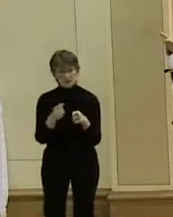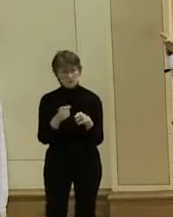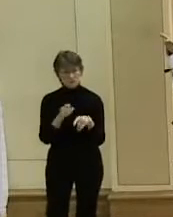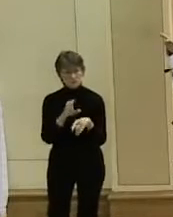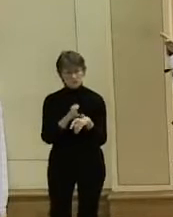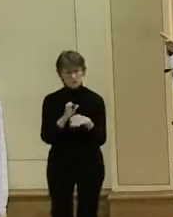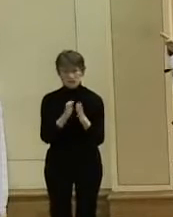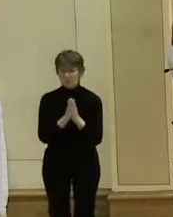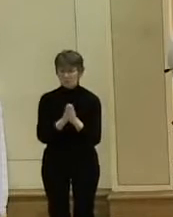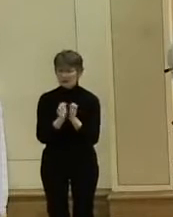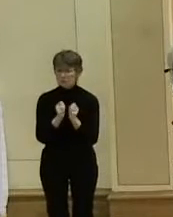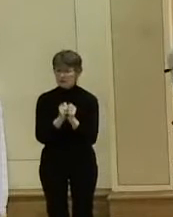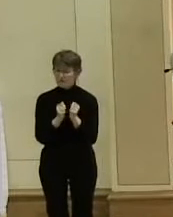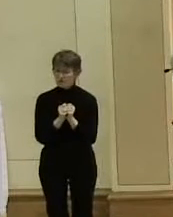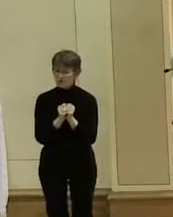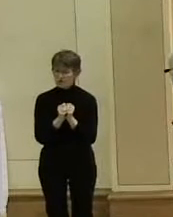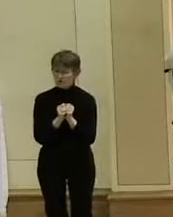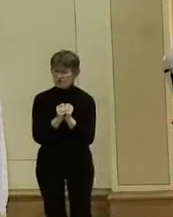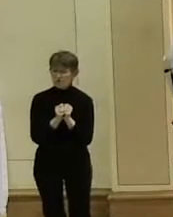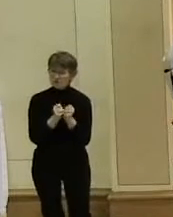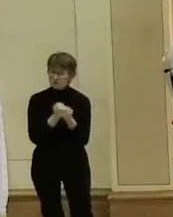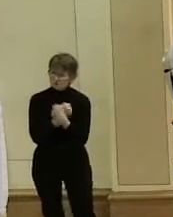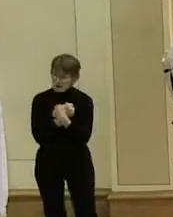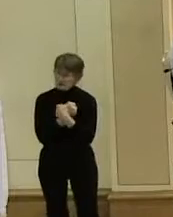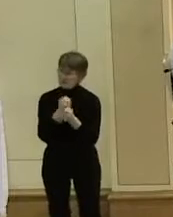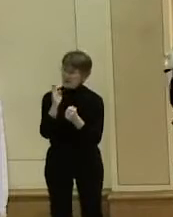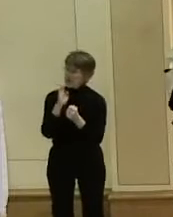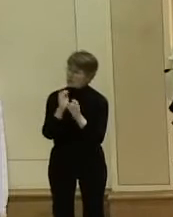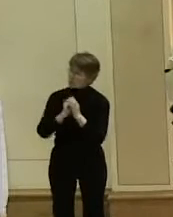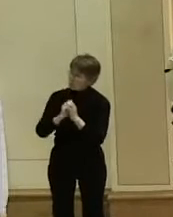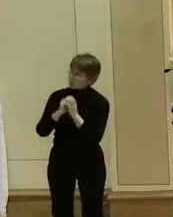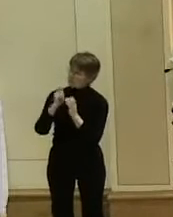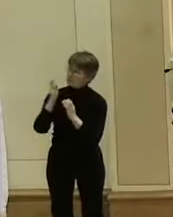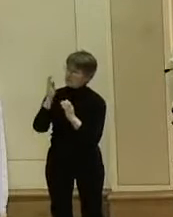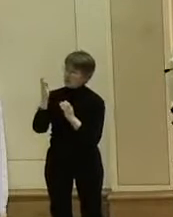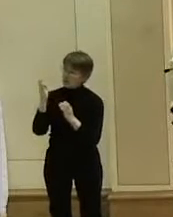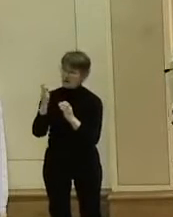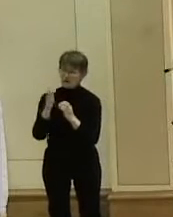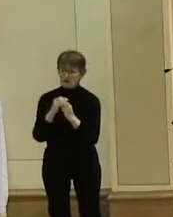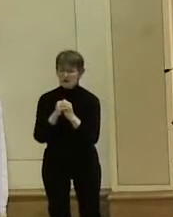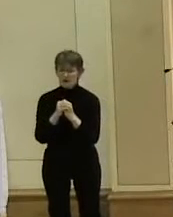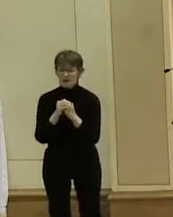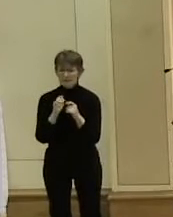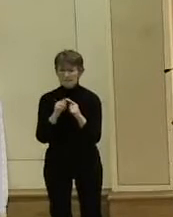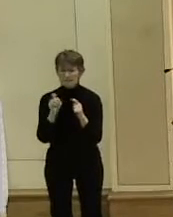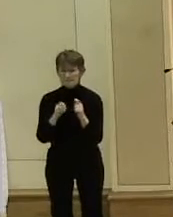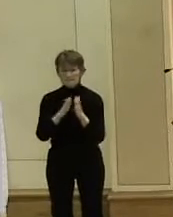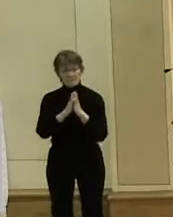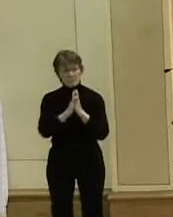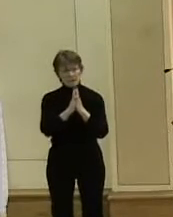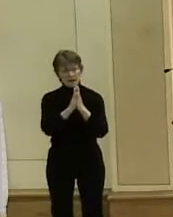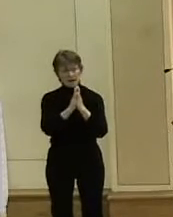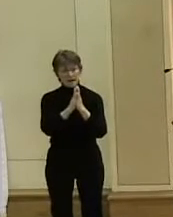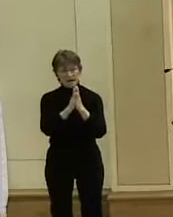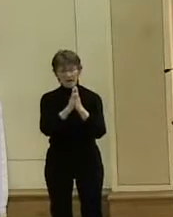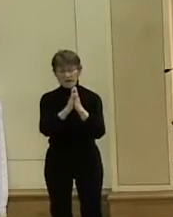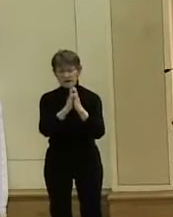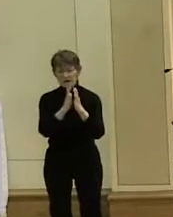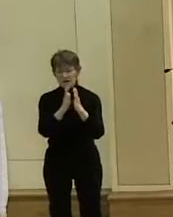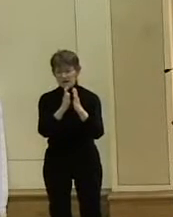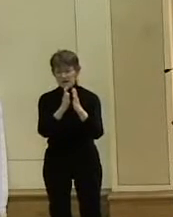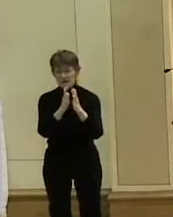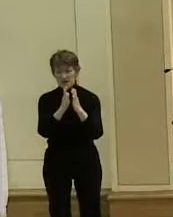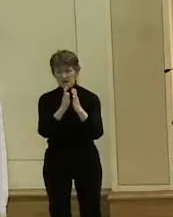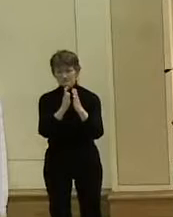flock to pray together, to love God, to worship God, but that worship has to come to